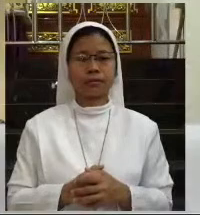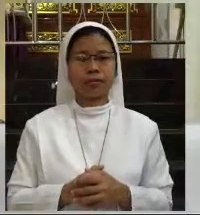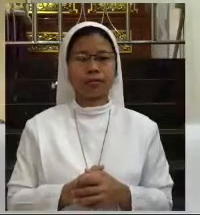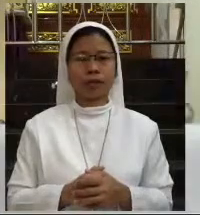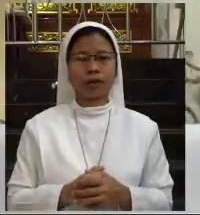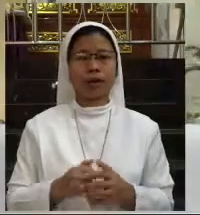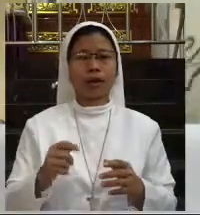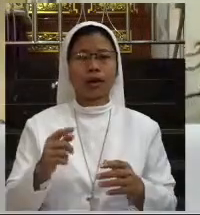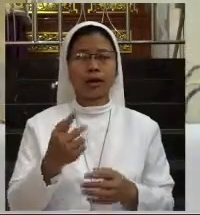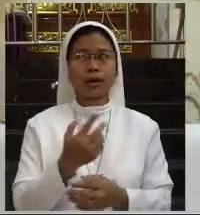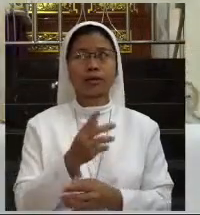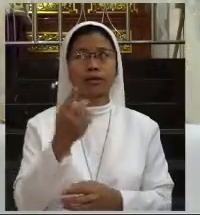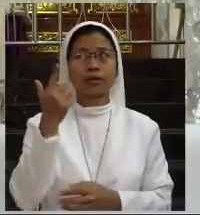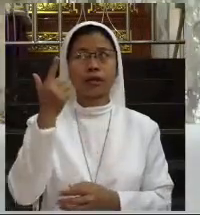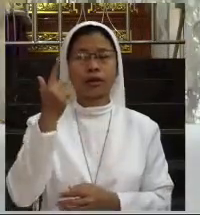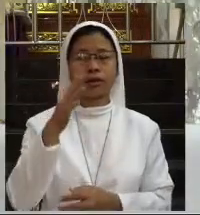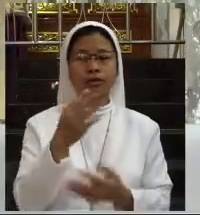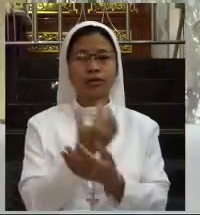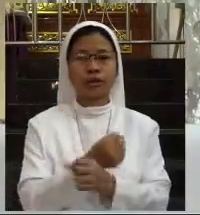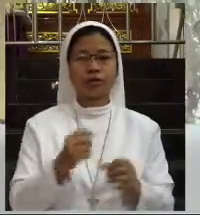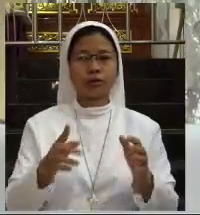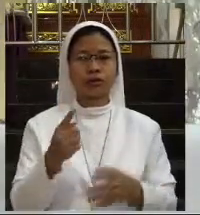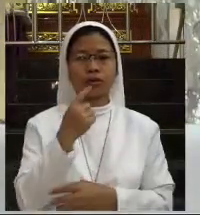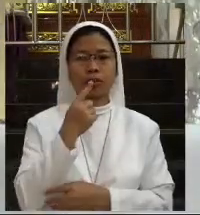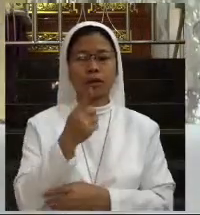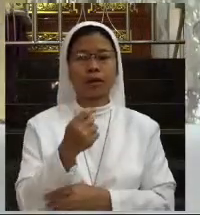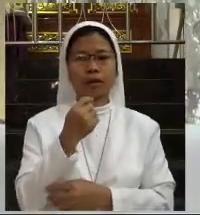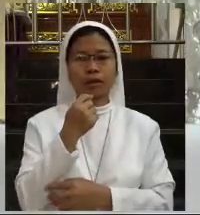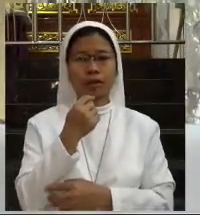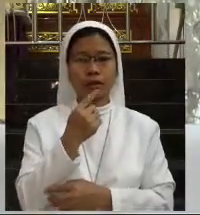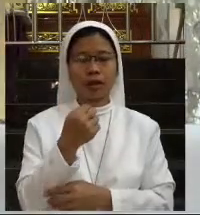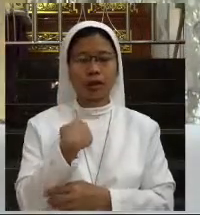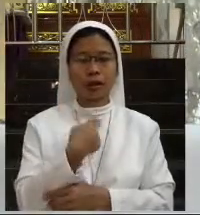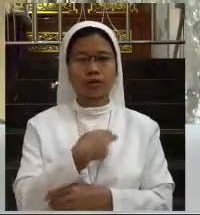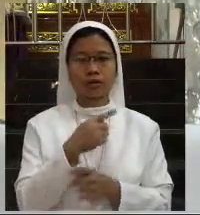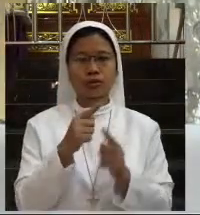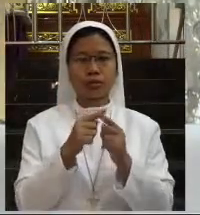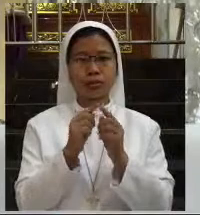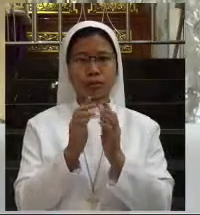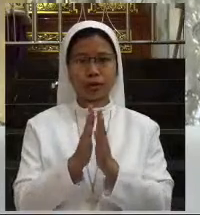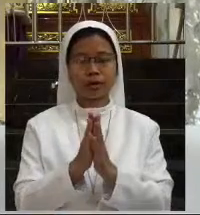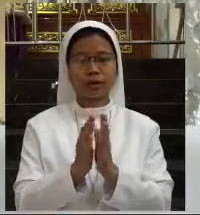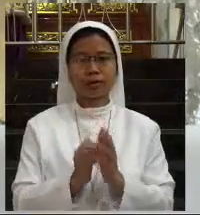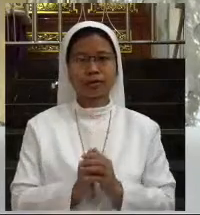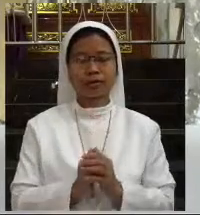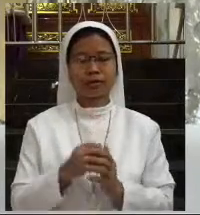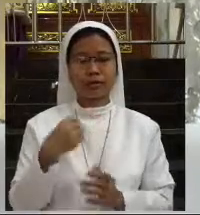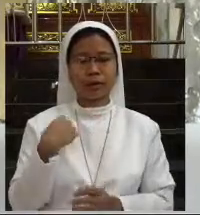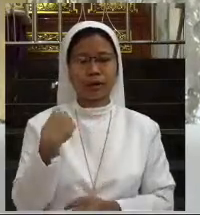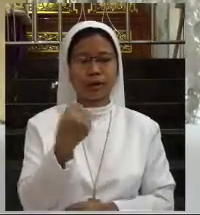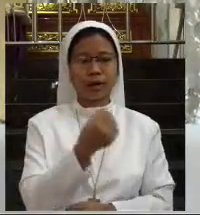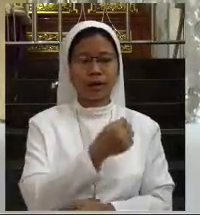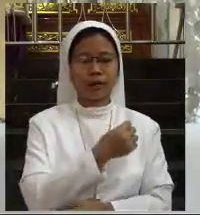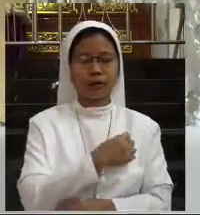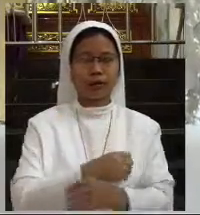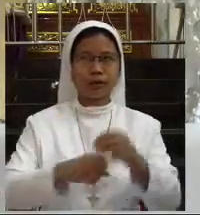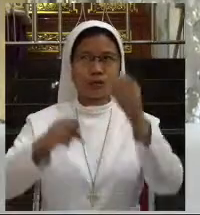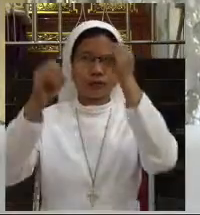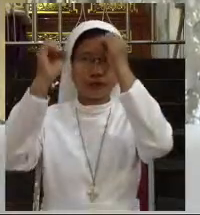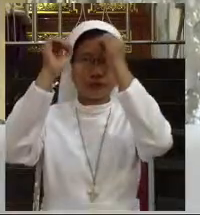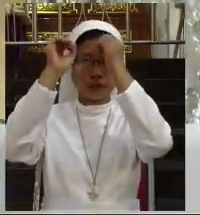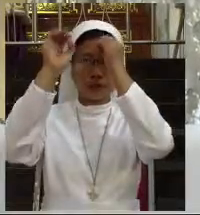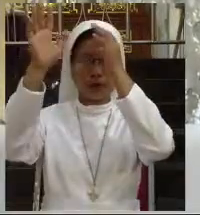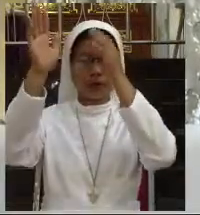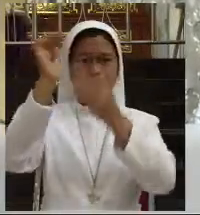At the Savior's command and formed by divine teaching, we dare to say, Our Father, who art